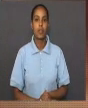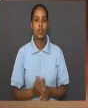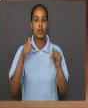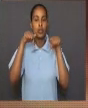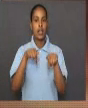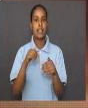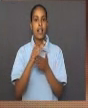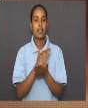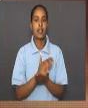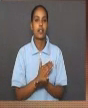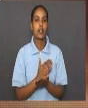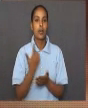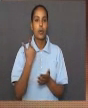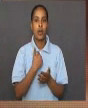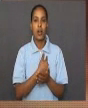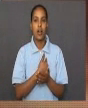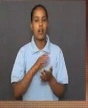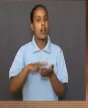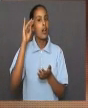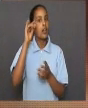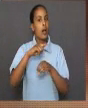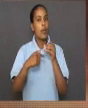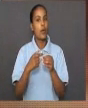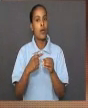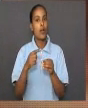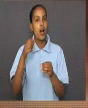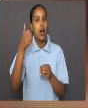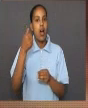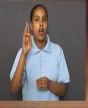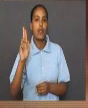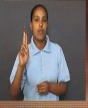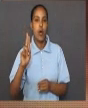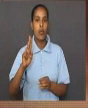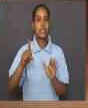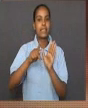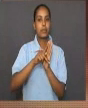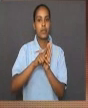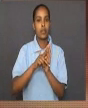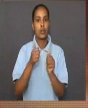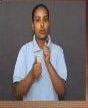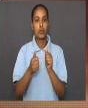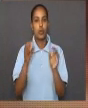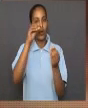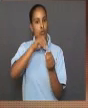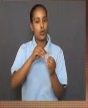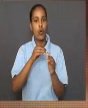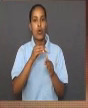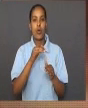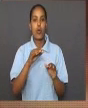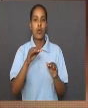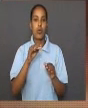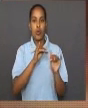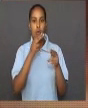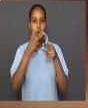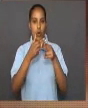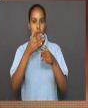In today's lesson, we are going to learn about the Aufbau principle, which is also called building